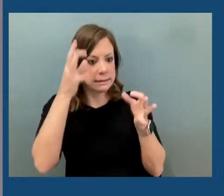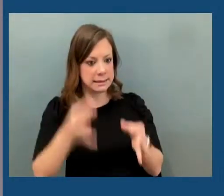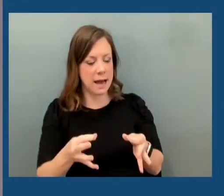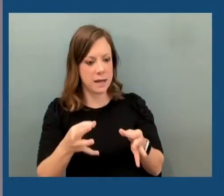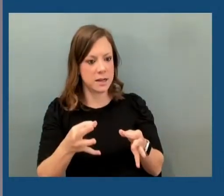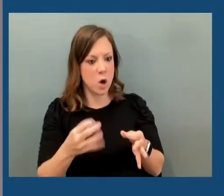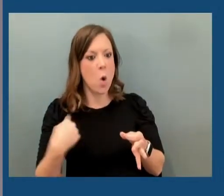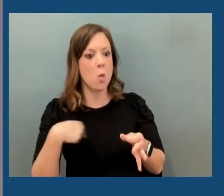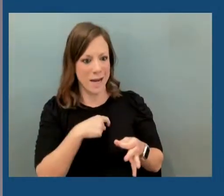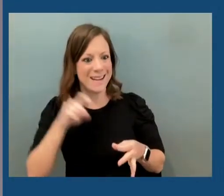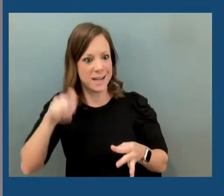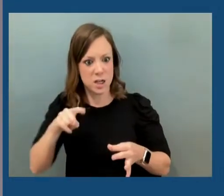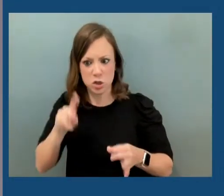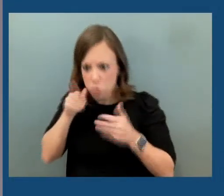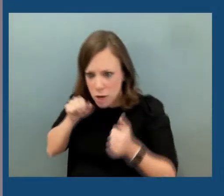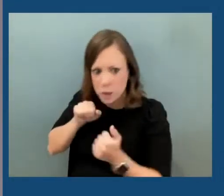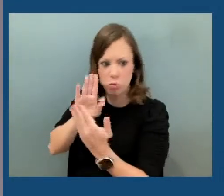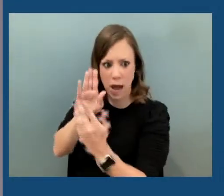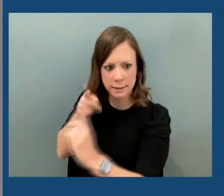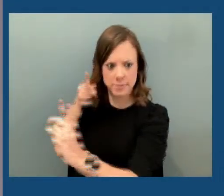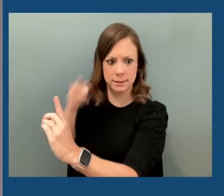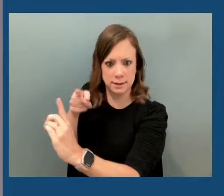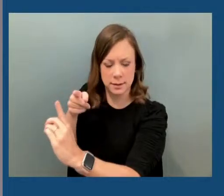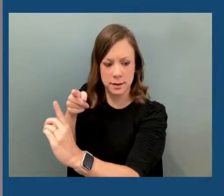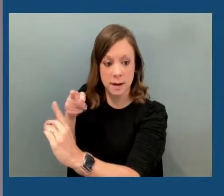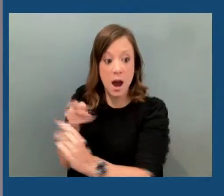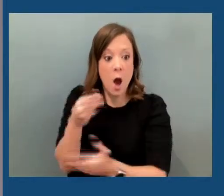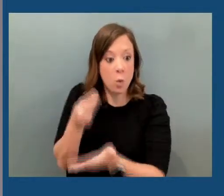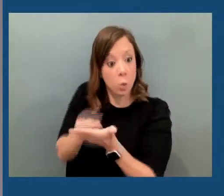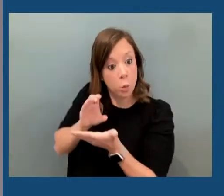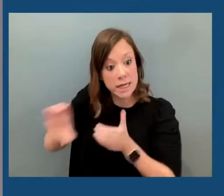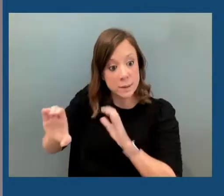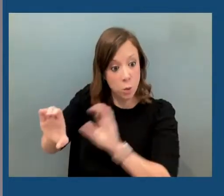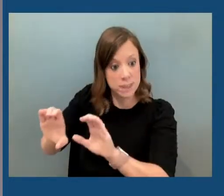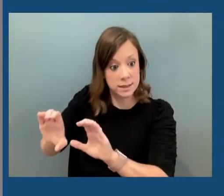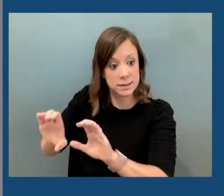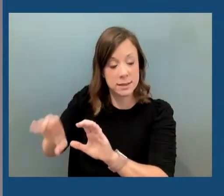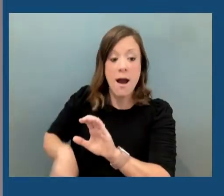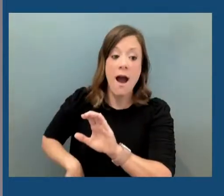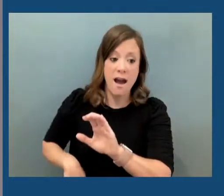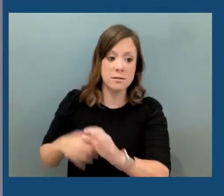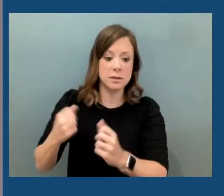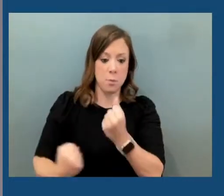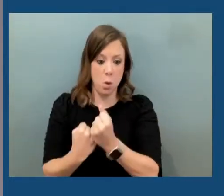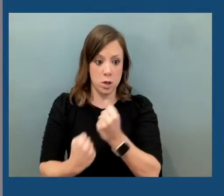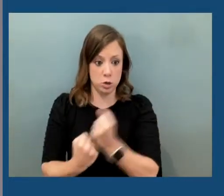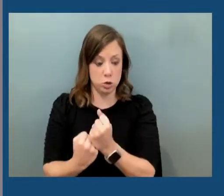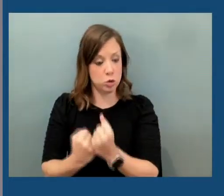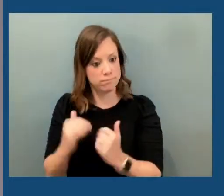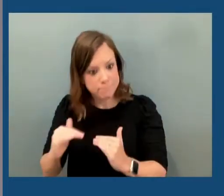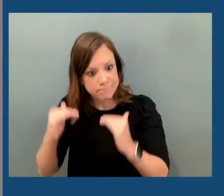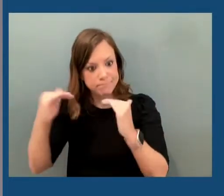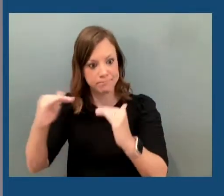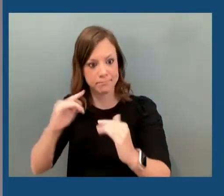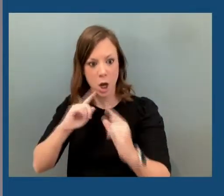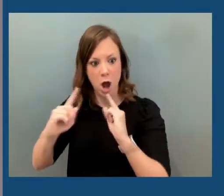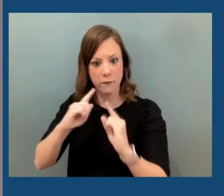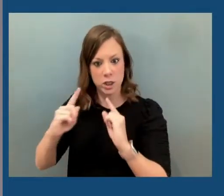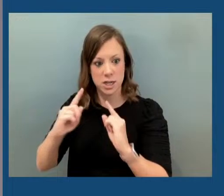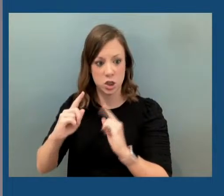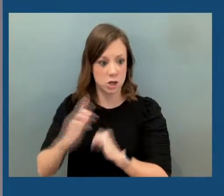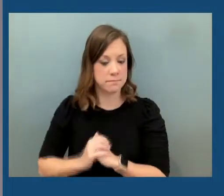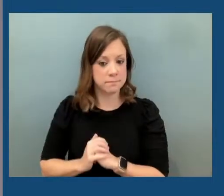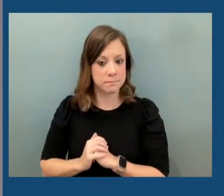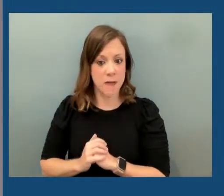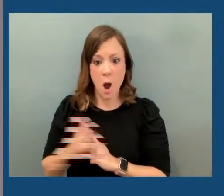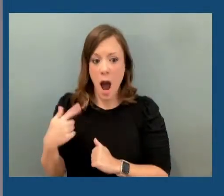and the support to elevate, first of all, the conversation around this. But I'm not one for half measures. We're not just going to sit